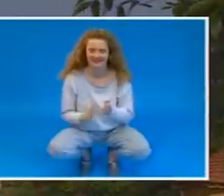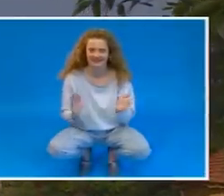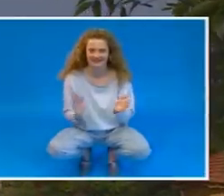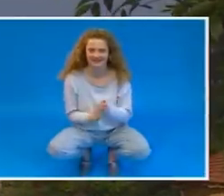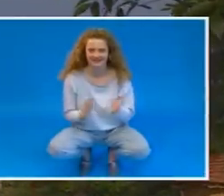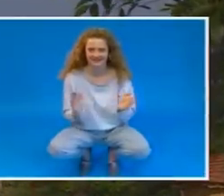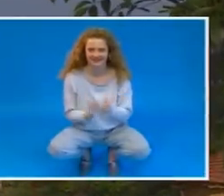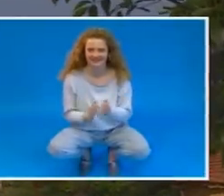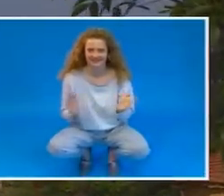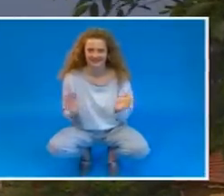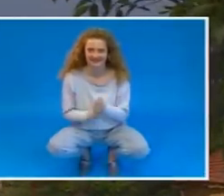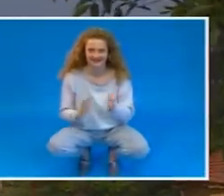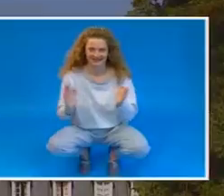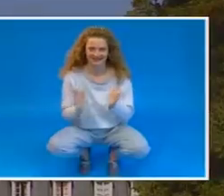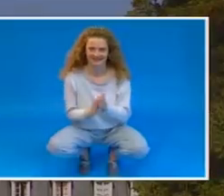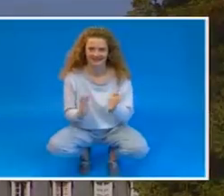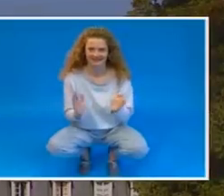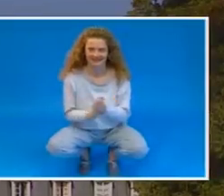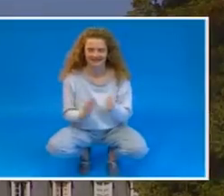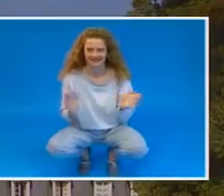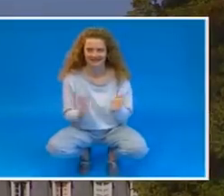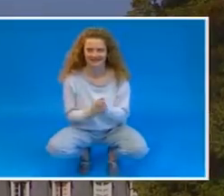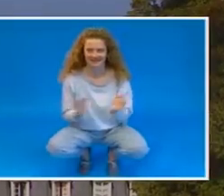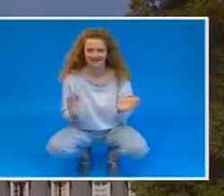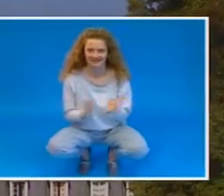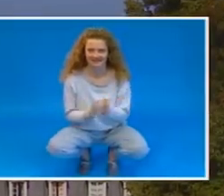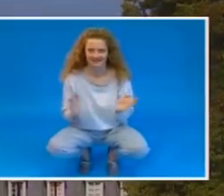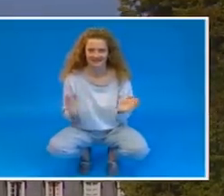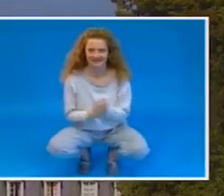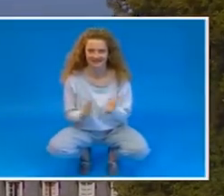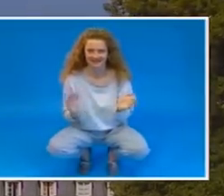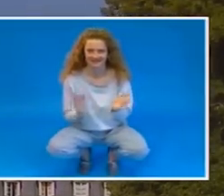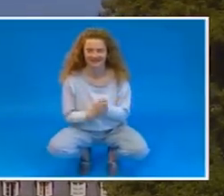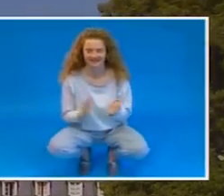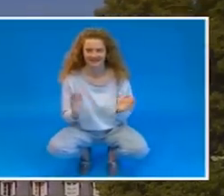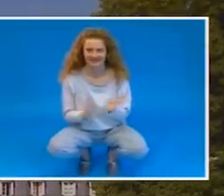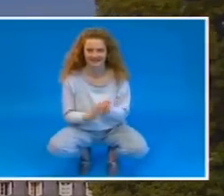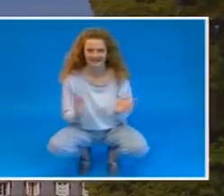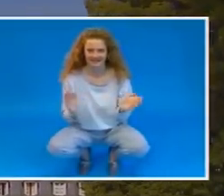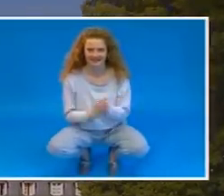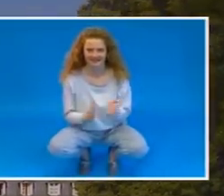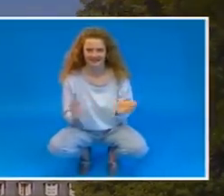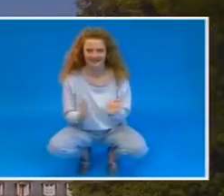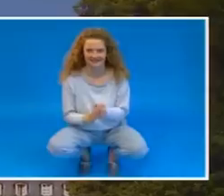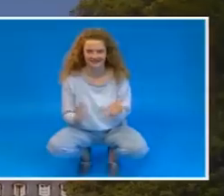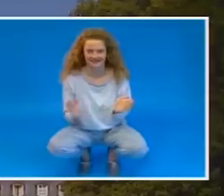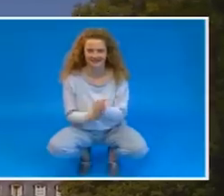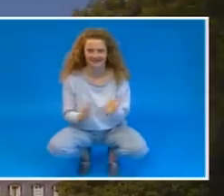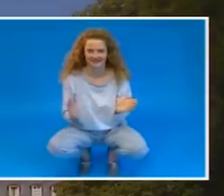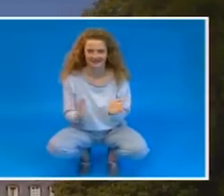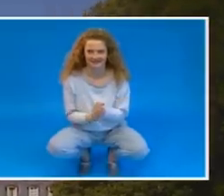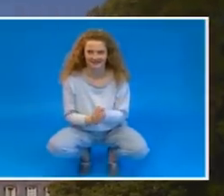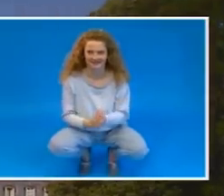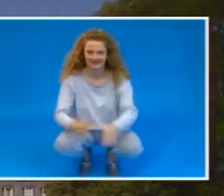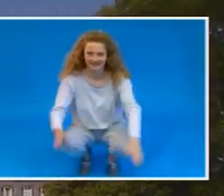We all clap hands together, we all clap hands together, we all clap hands together as children